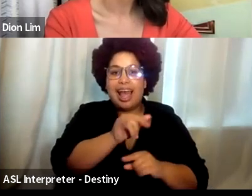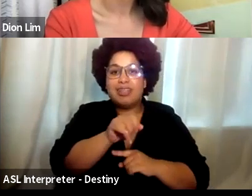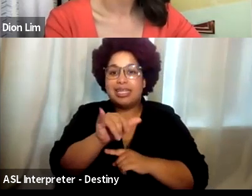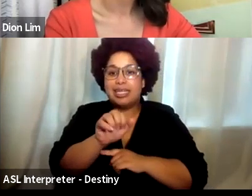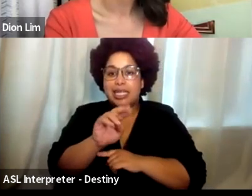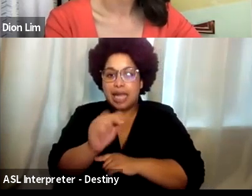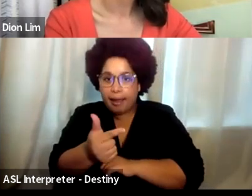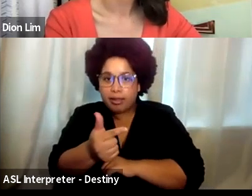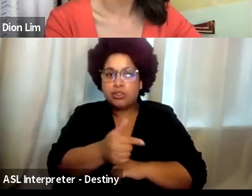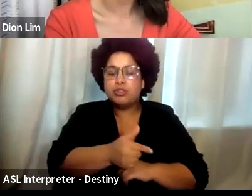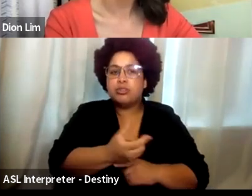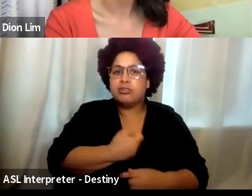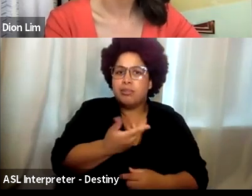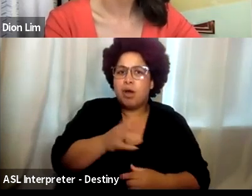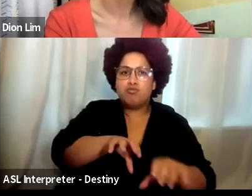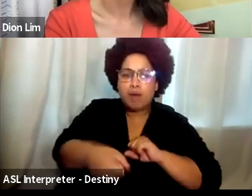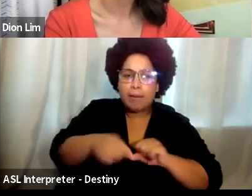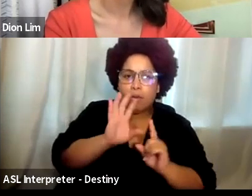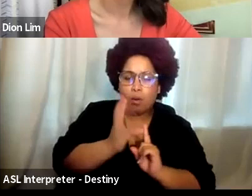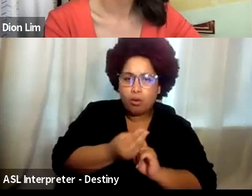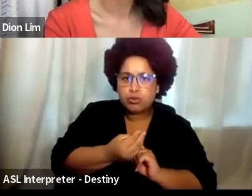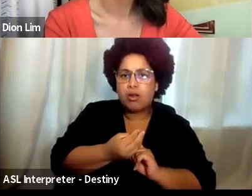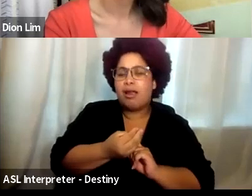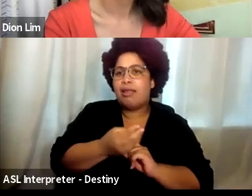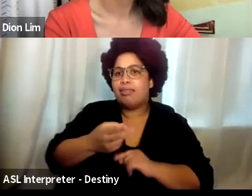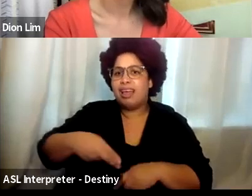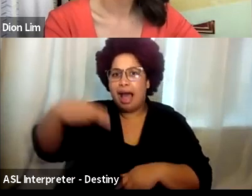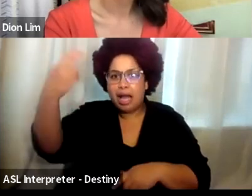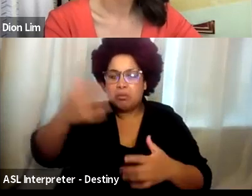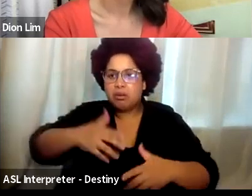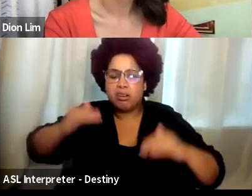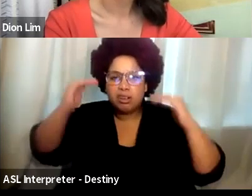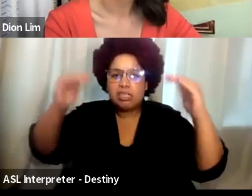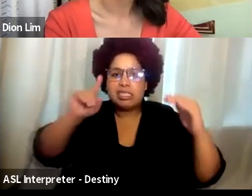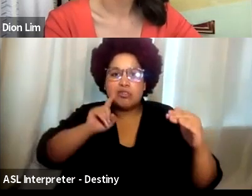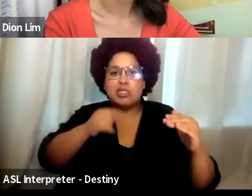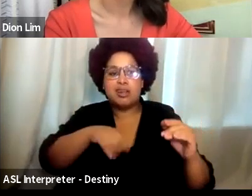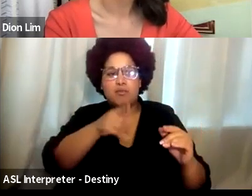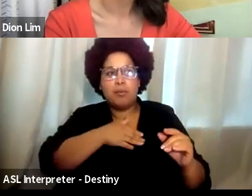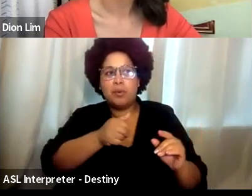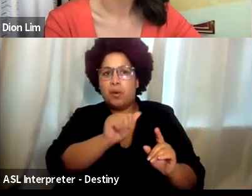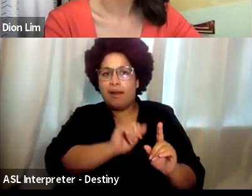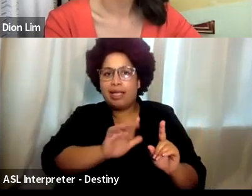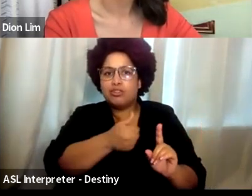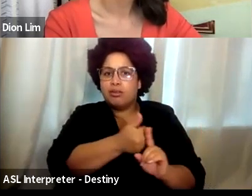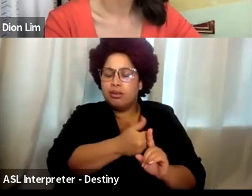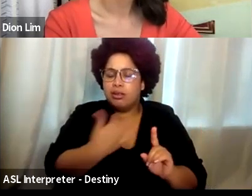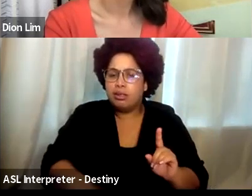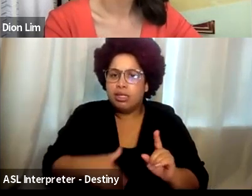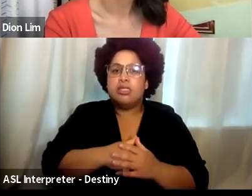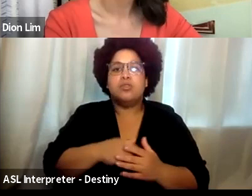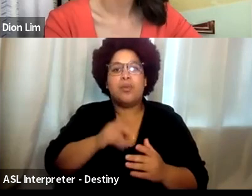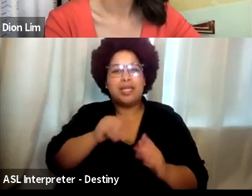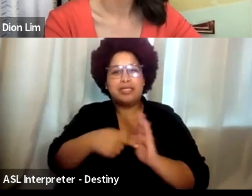who spoke out about rape culture and the hypersexualization of Asian women. And I think that these